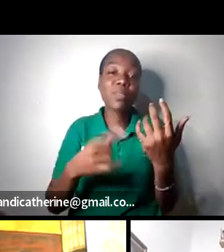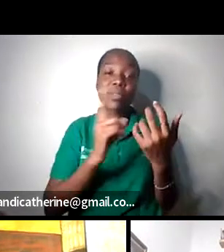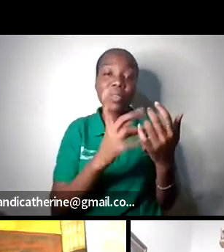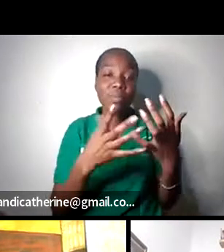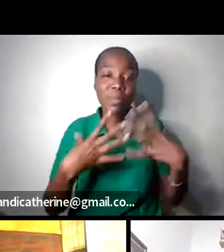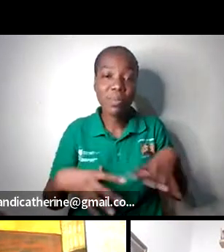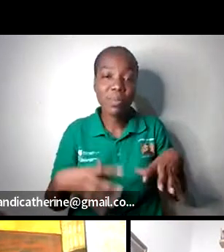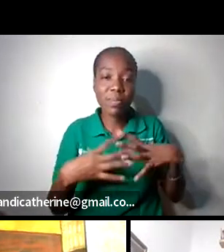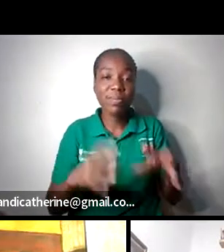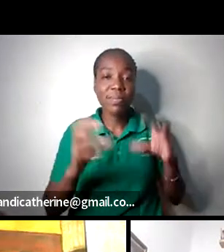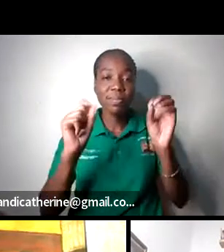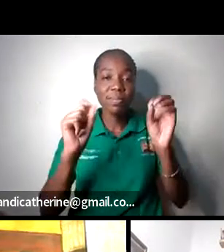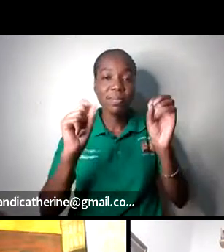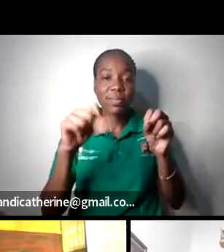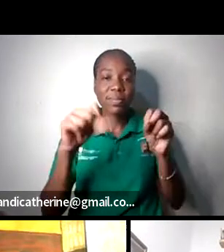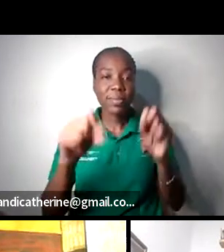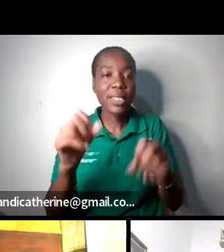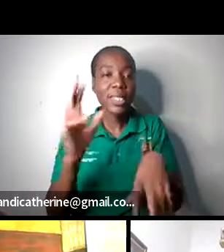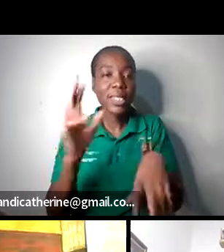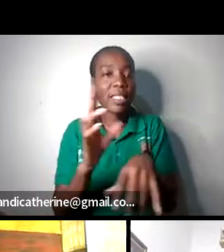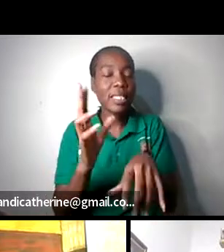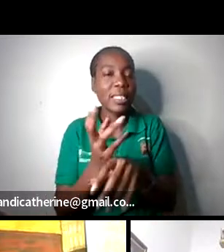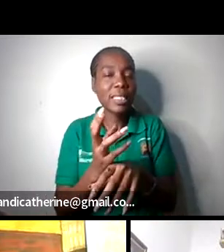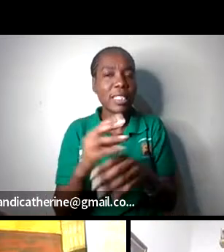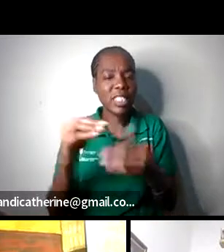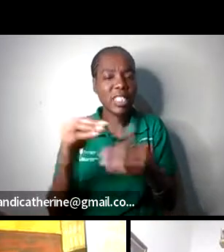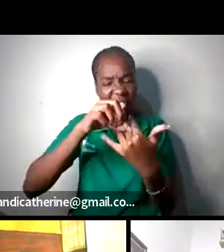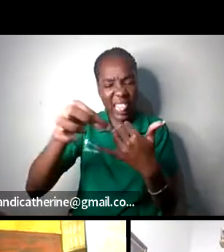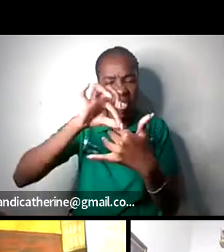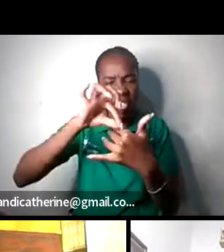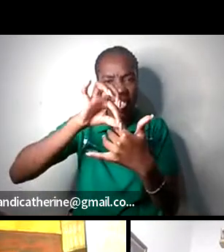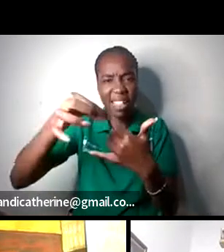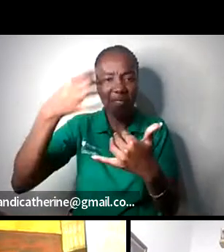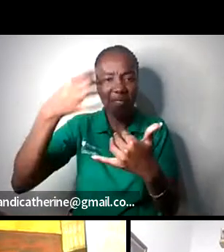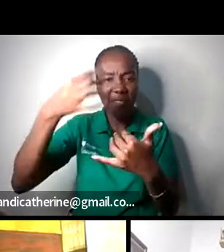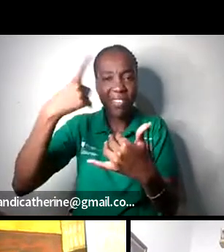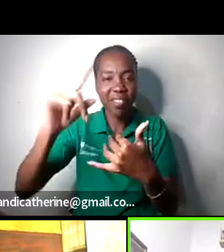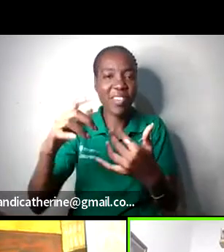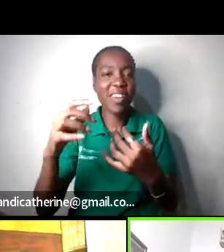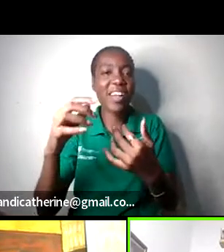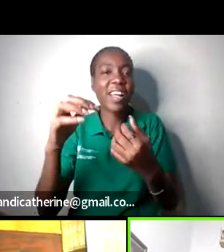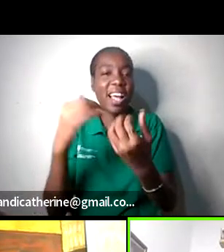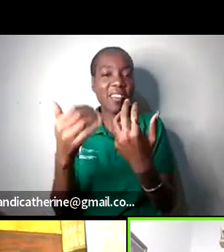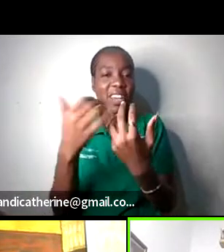avocado. Ngozi, what do we call ngozi of avocado in English? That one.